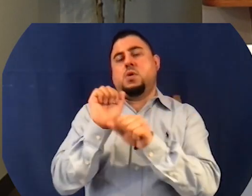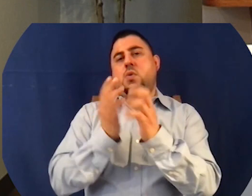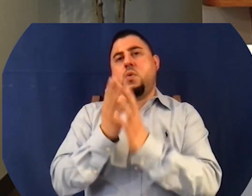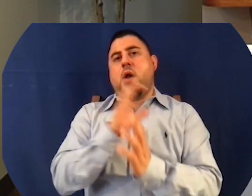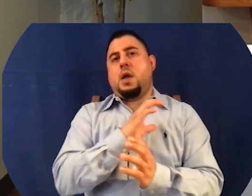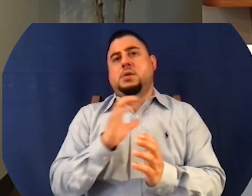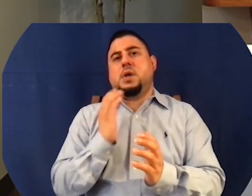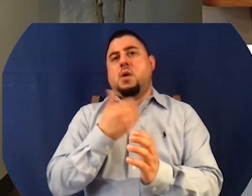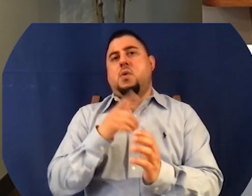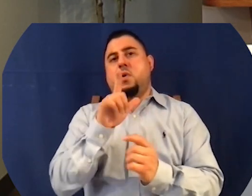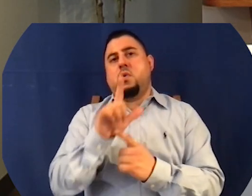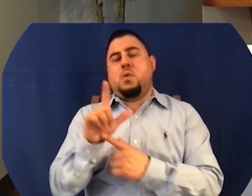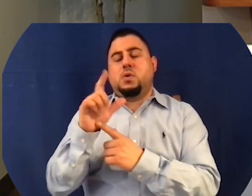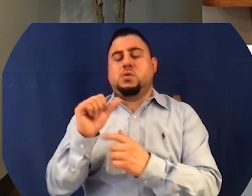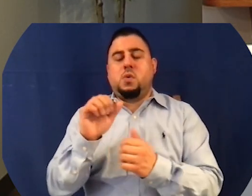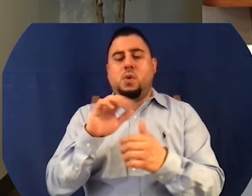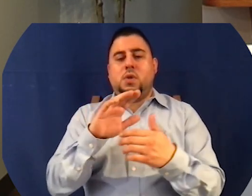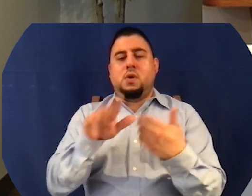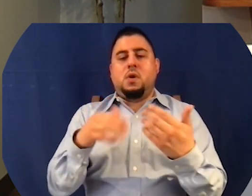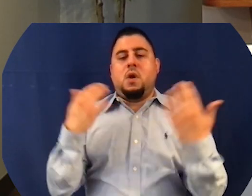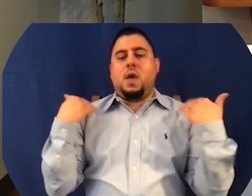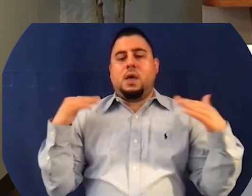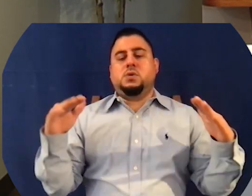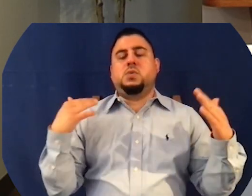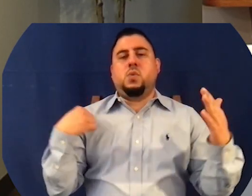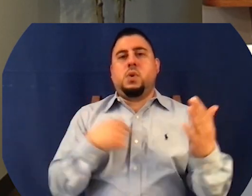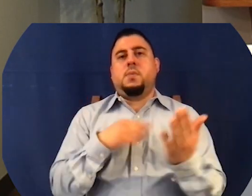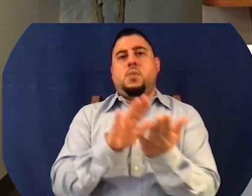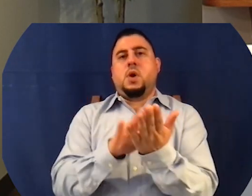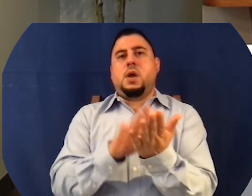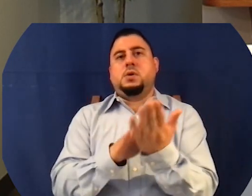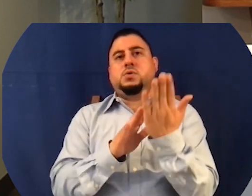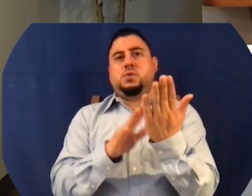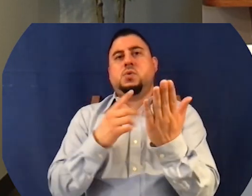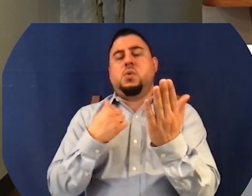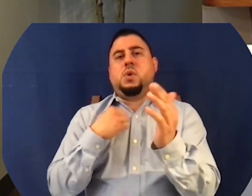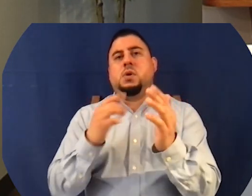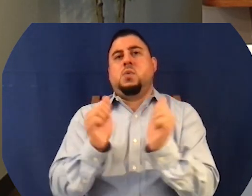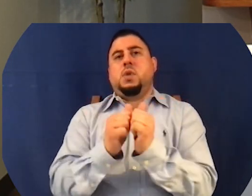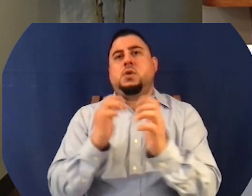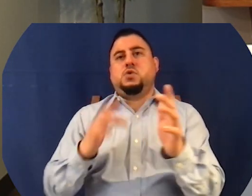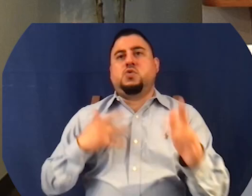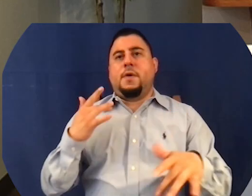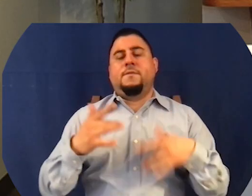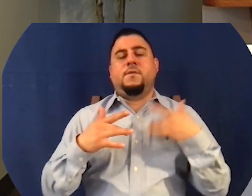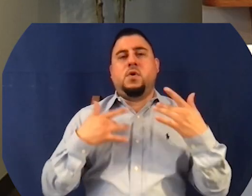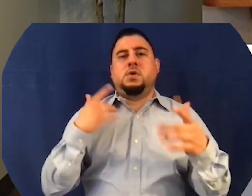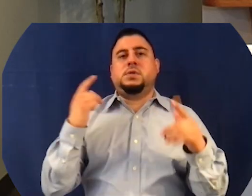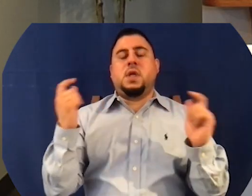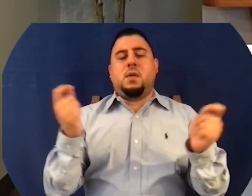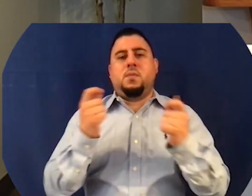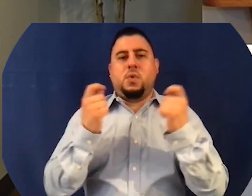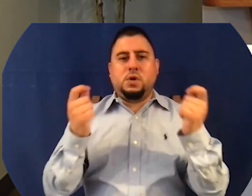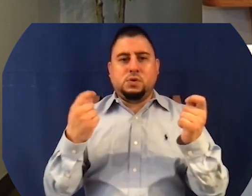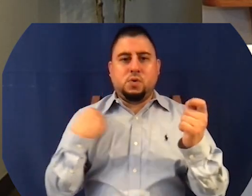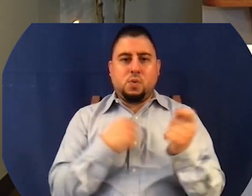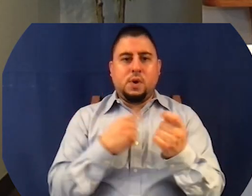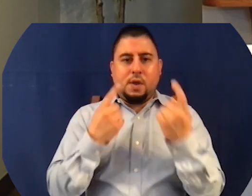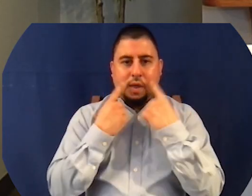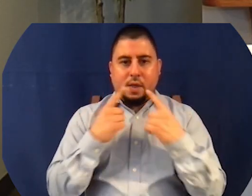Lord. And so with the angels we praise you as in joyful celebration